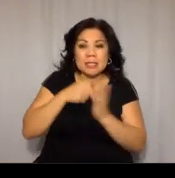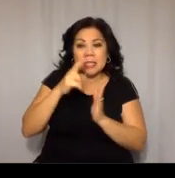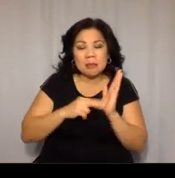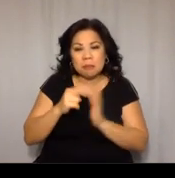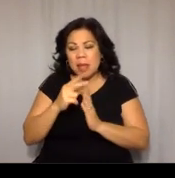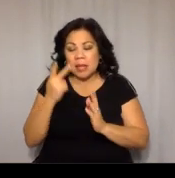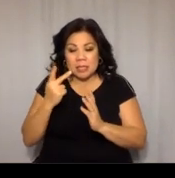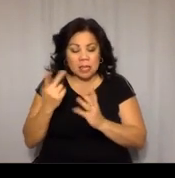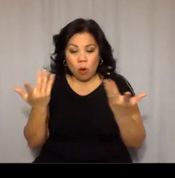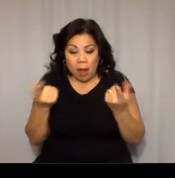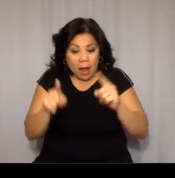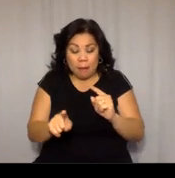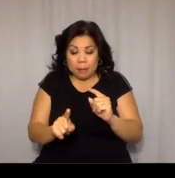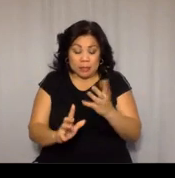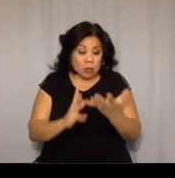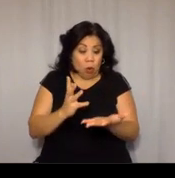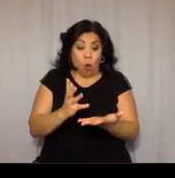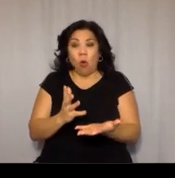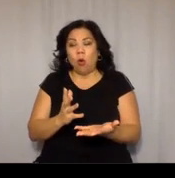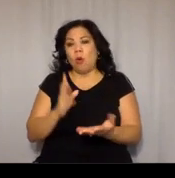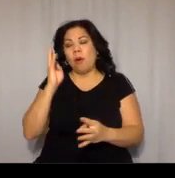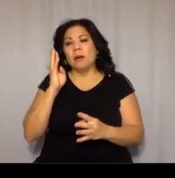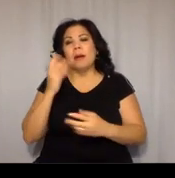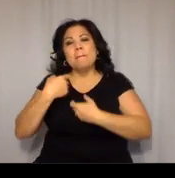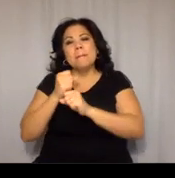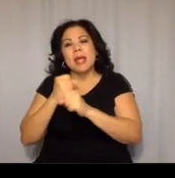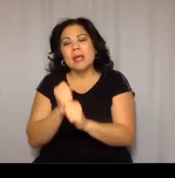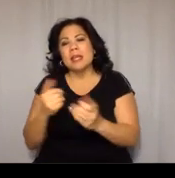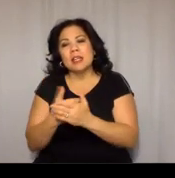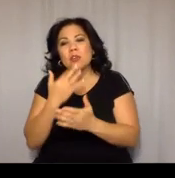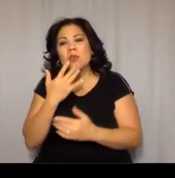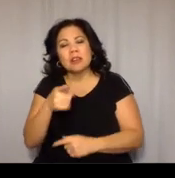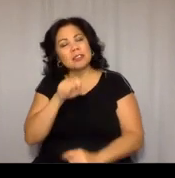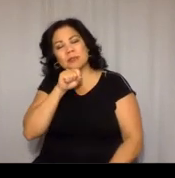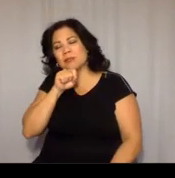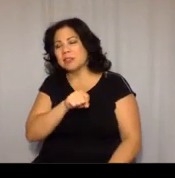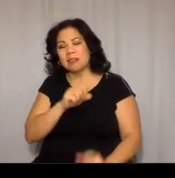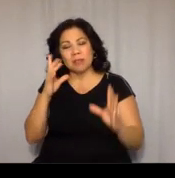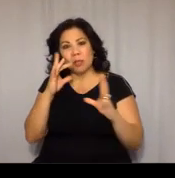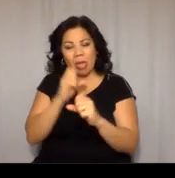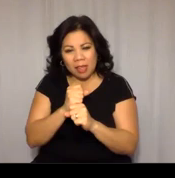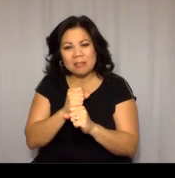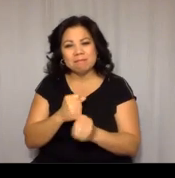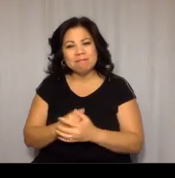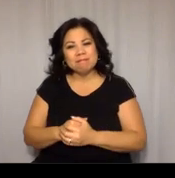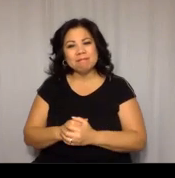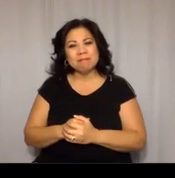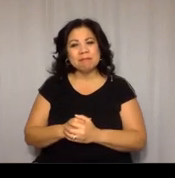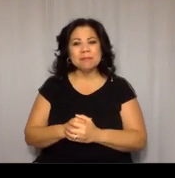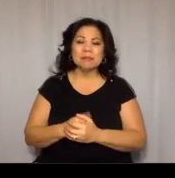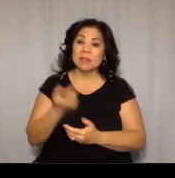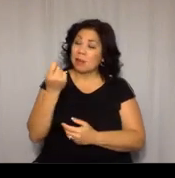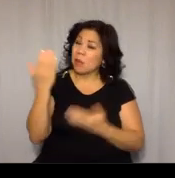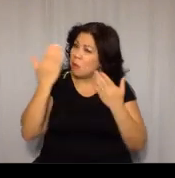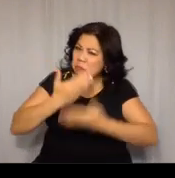got and coming up with colors that you love. So here I've got this beautiful, ooh, I made it a little darker.